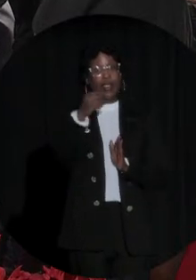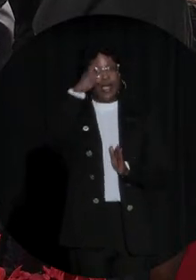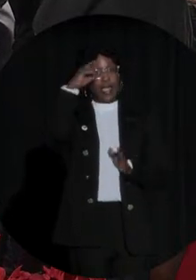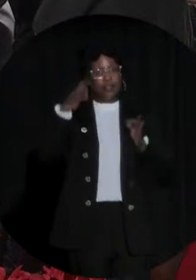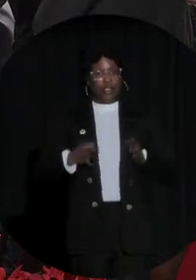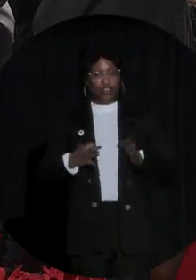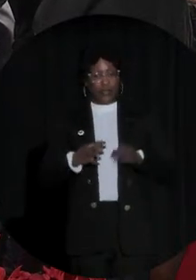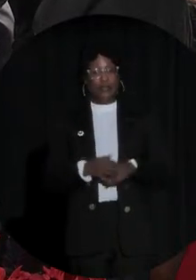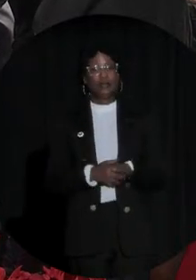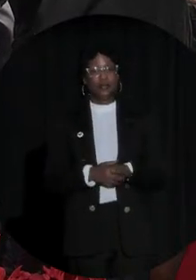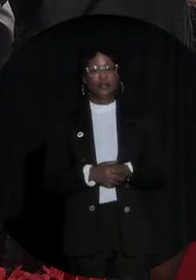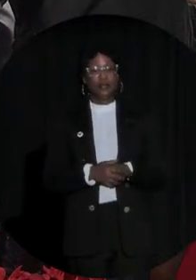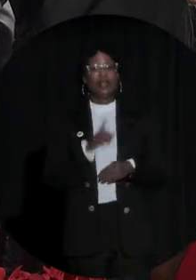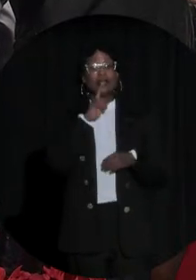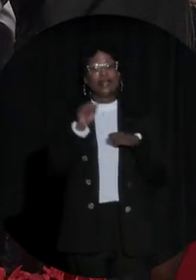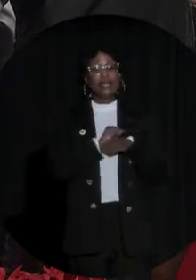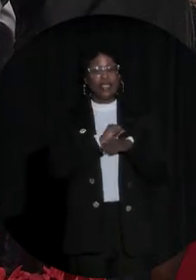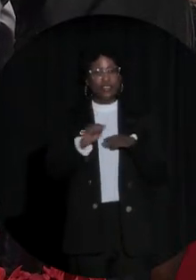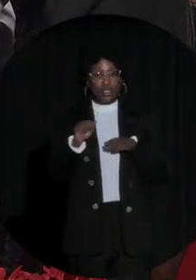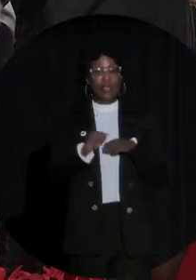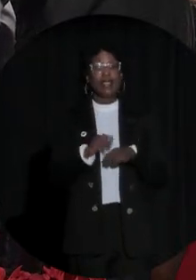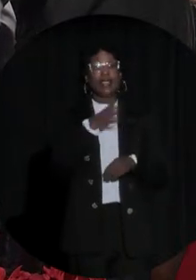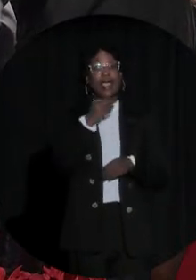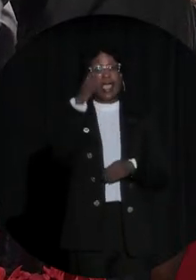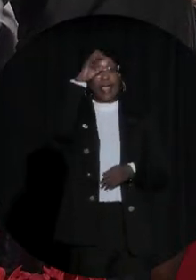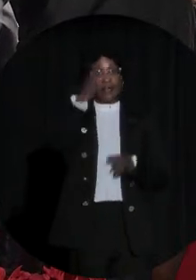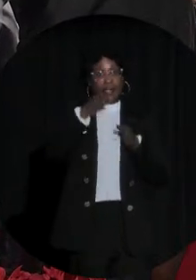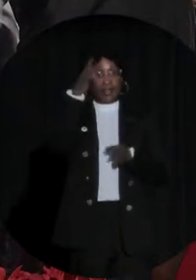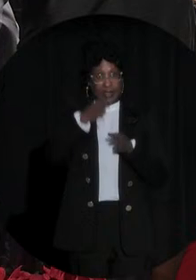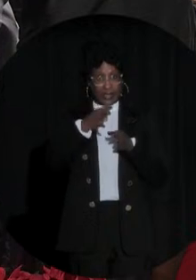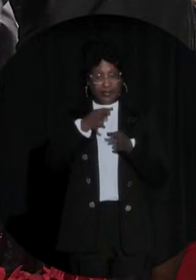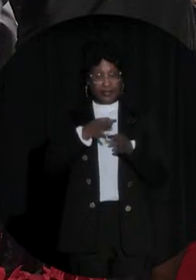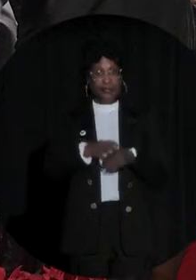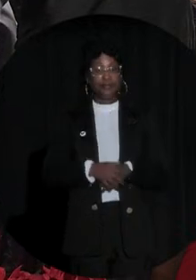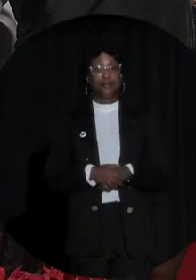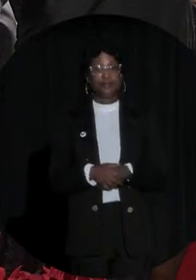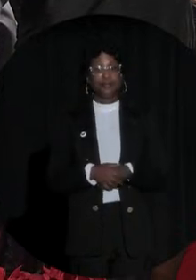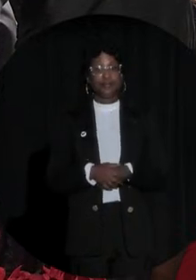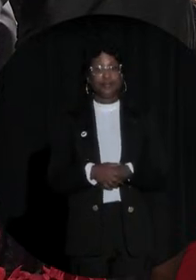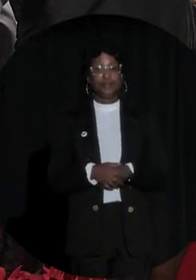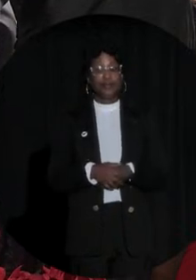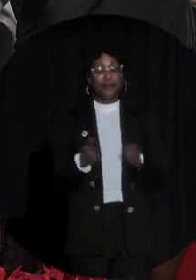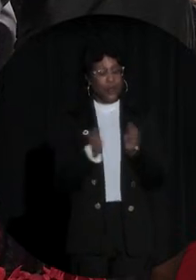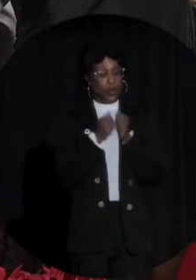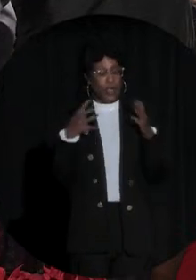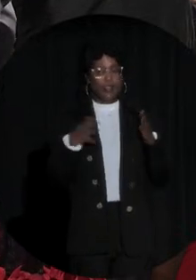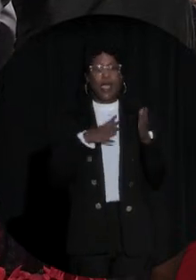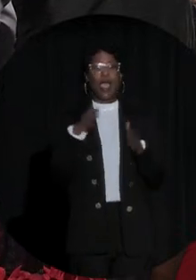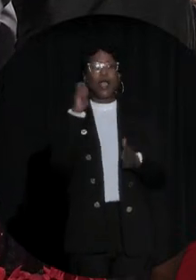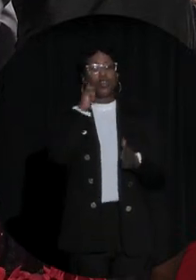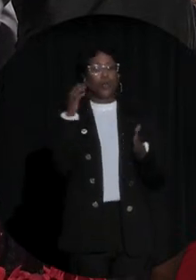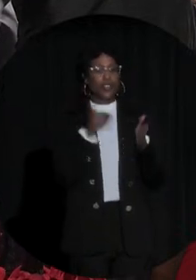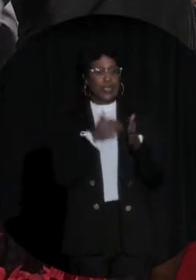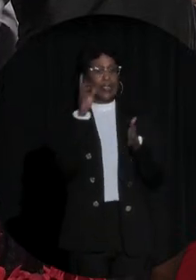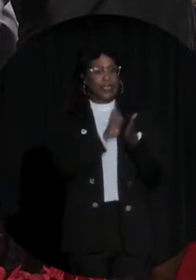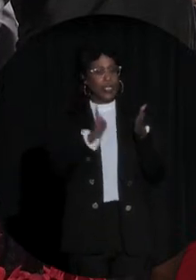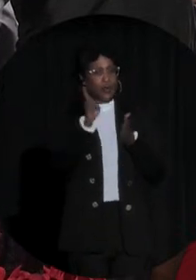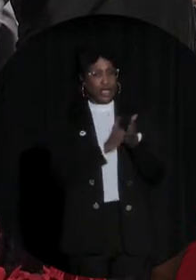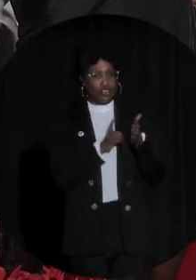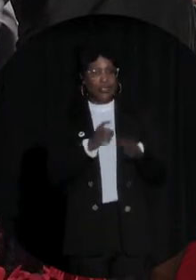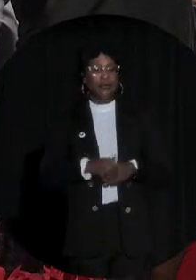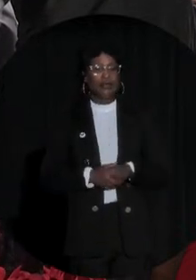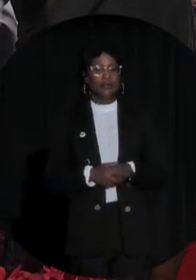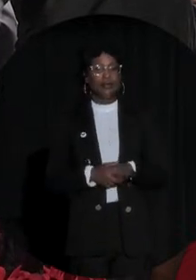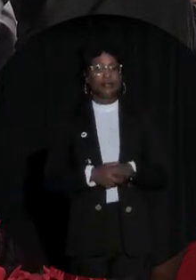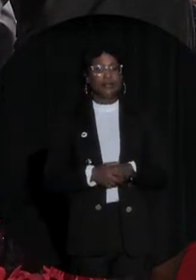skill and judgment. Diligently and faithfully. Diligently and faithfully. Without partiality or prejudice. Without partiality or